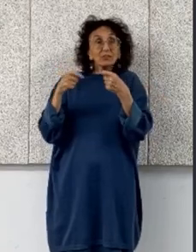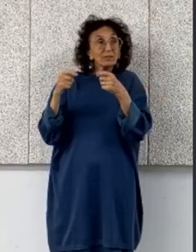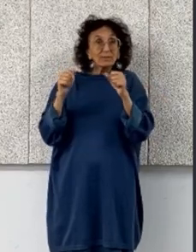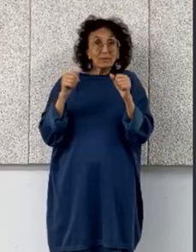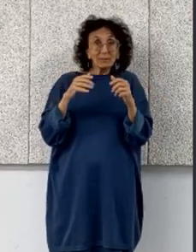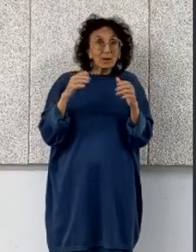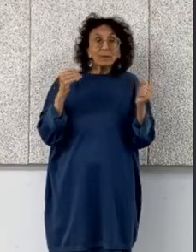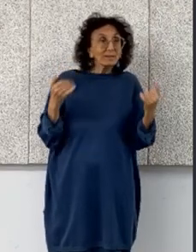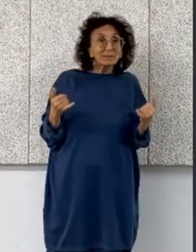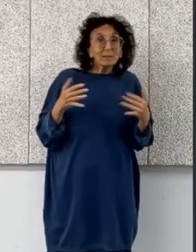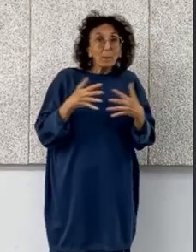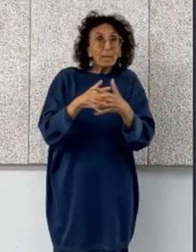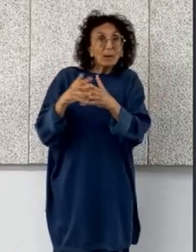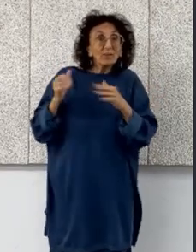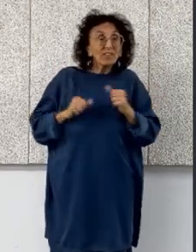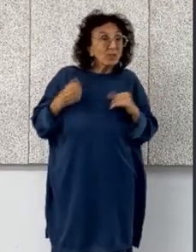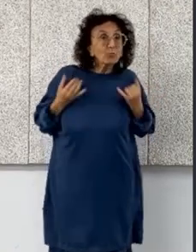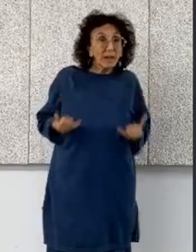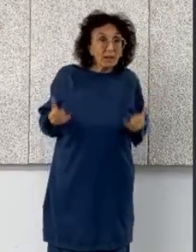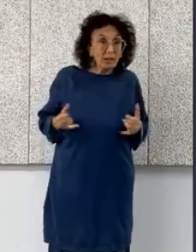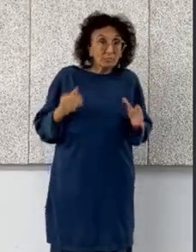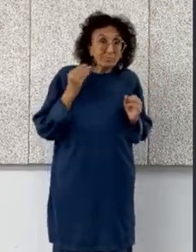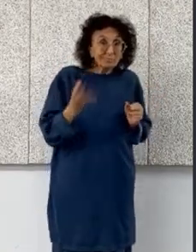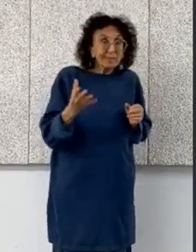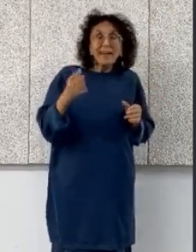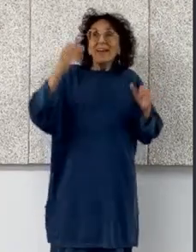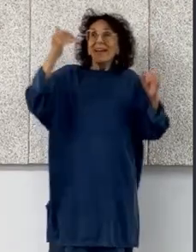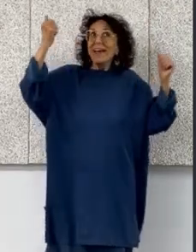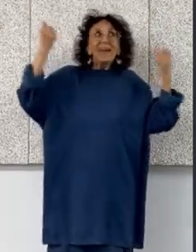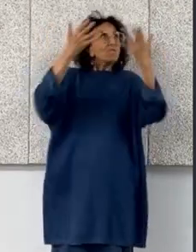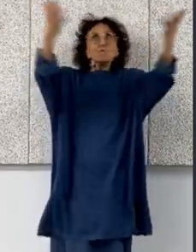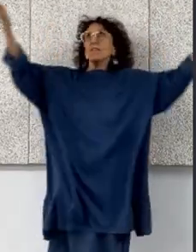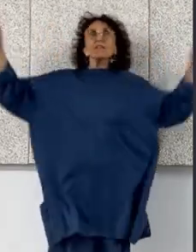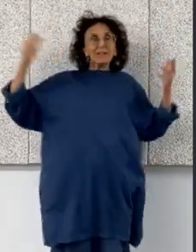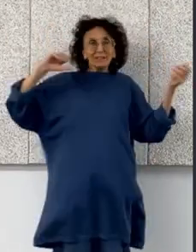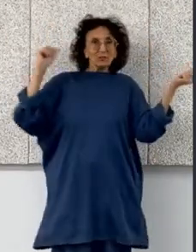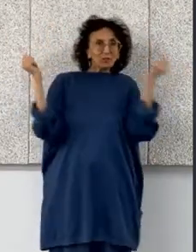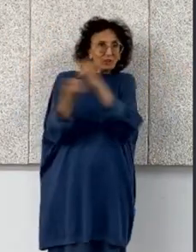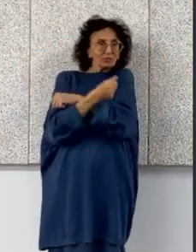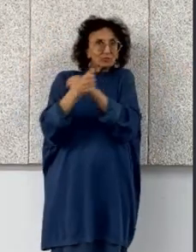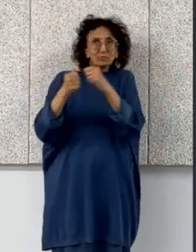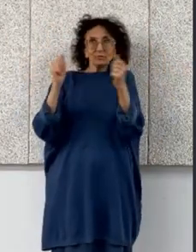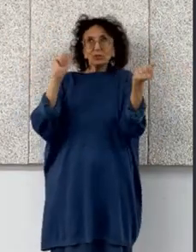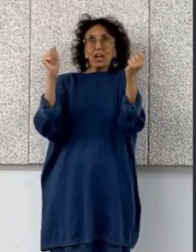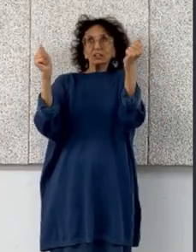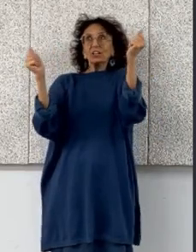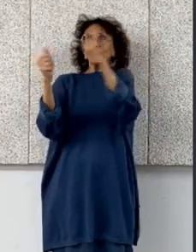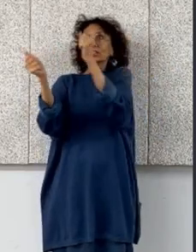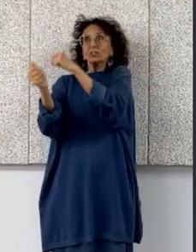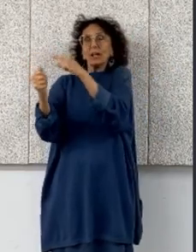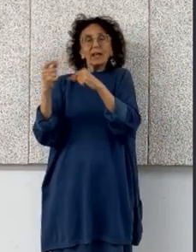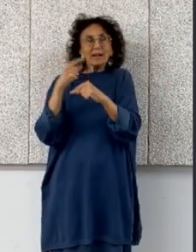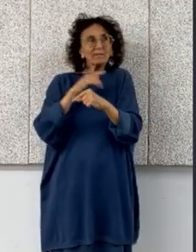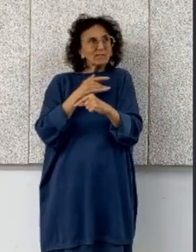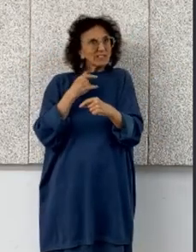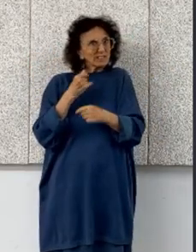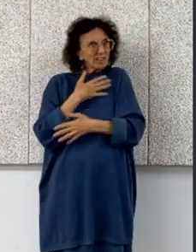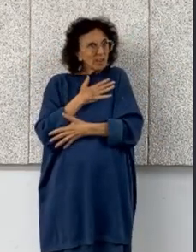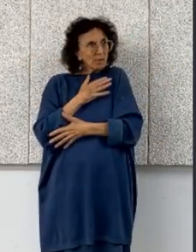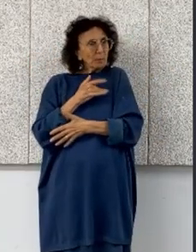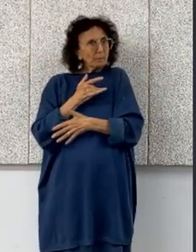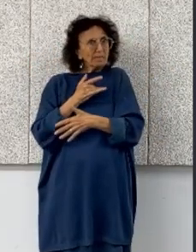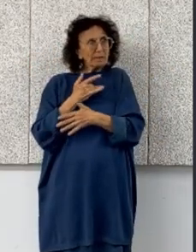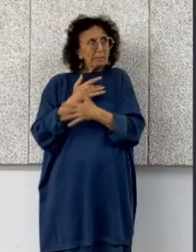okay? Like, that's what's happening. Yes. Everything is changing, and it's scary, and mm-hmm. I feel frightened. But I